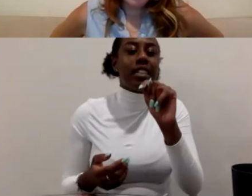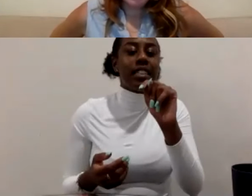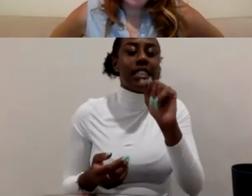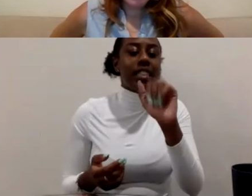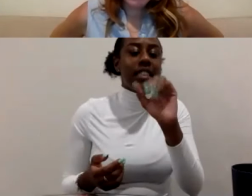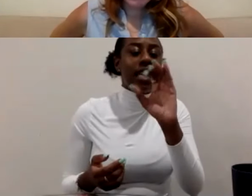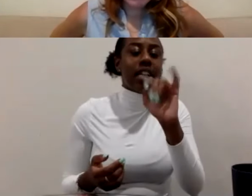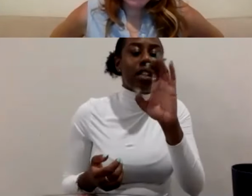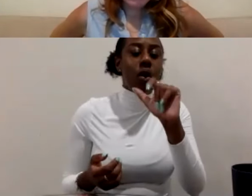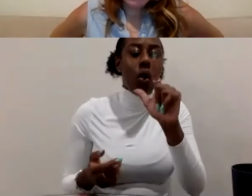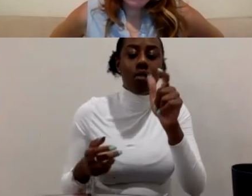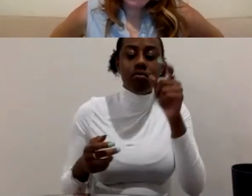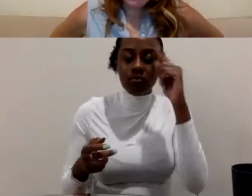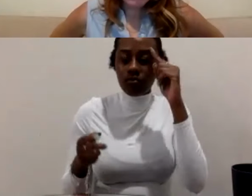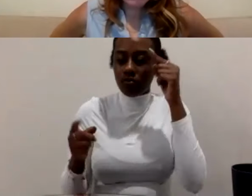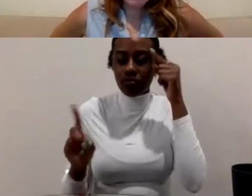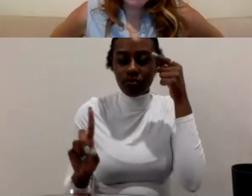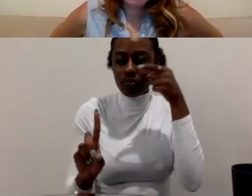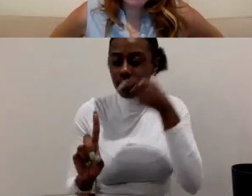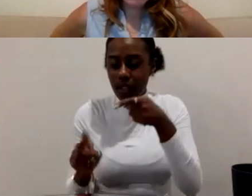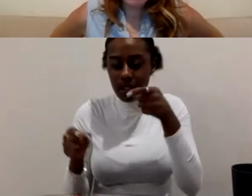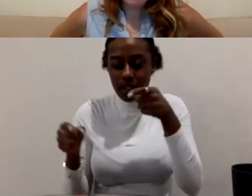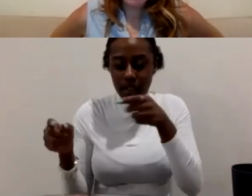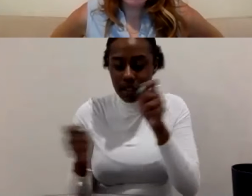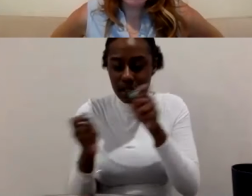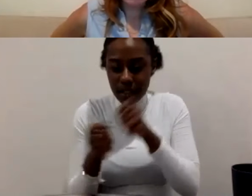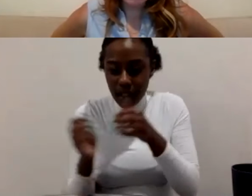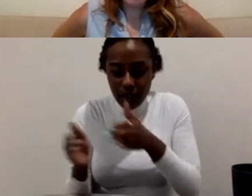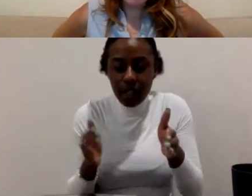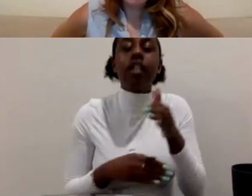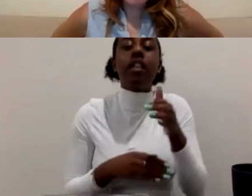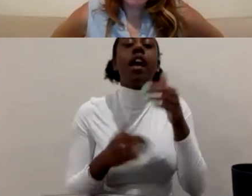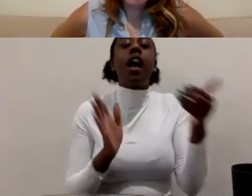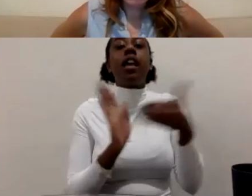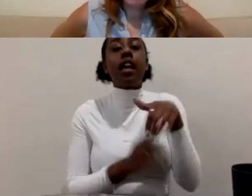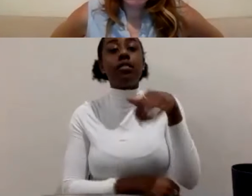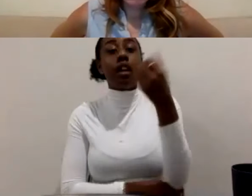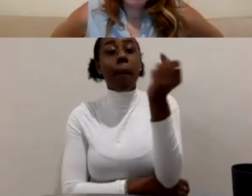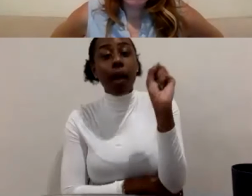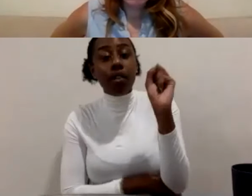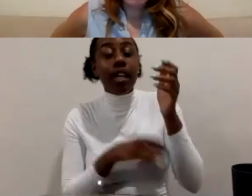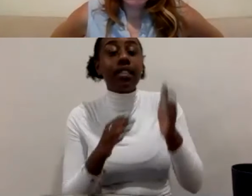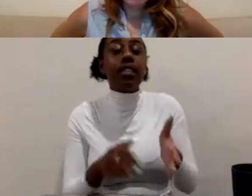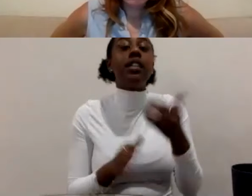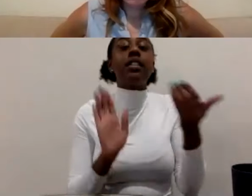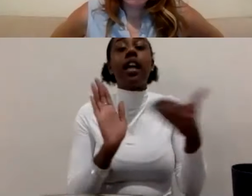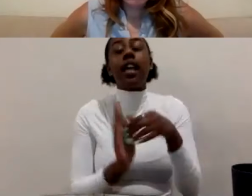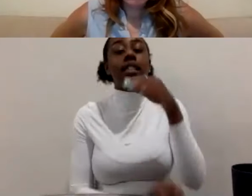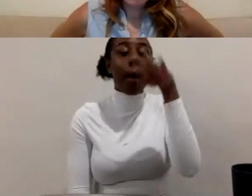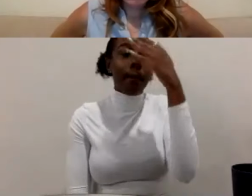civilians, against peaceful protesters, against Black Panthers, like that all was happening at the same time.